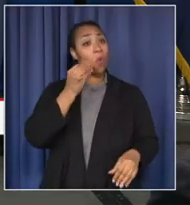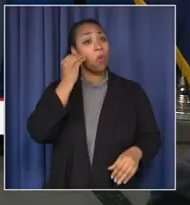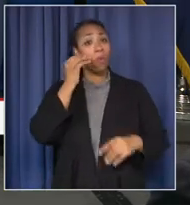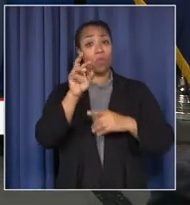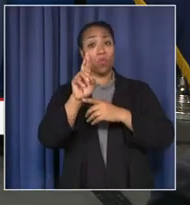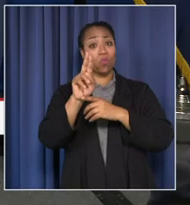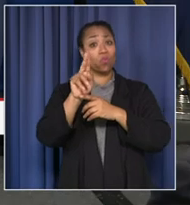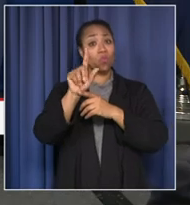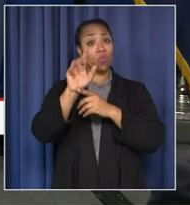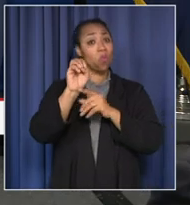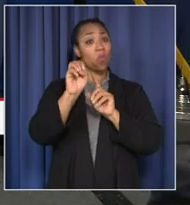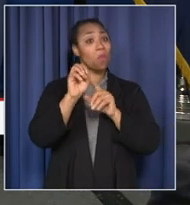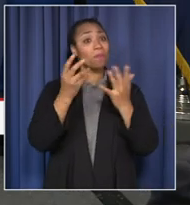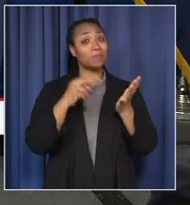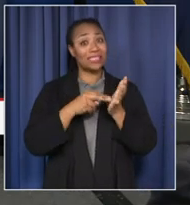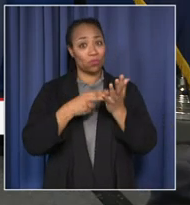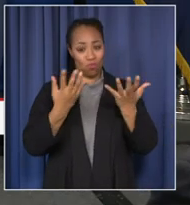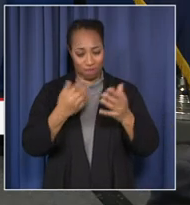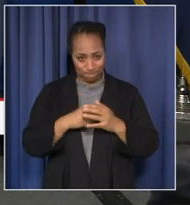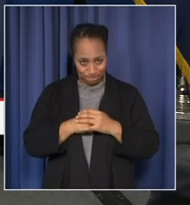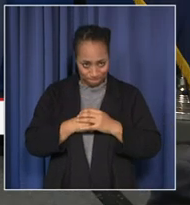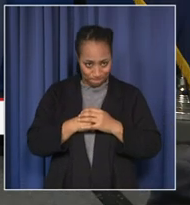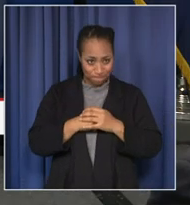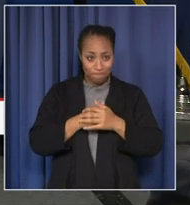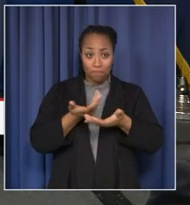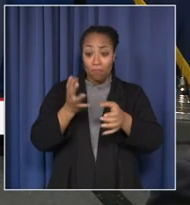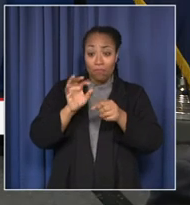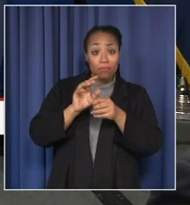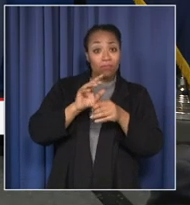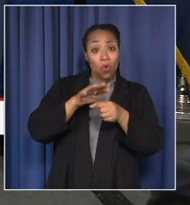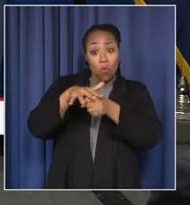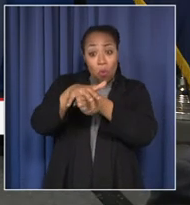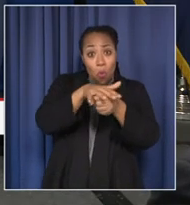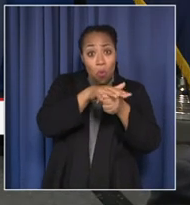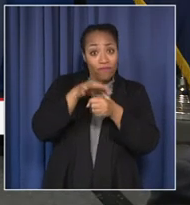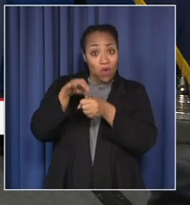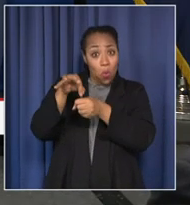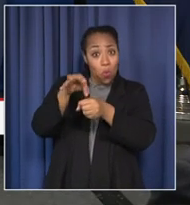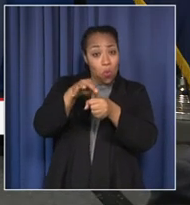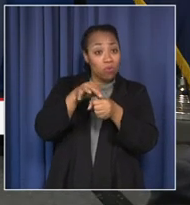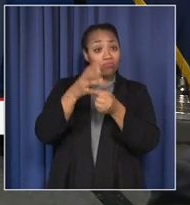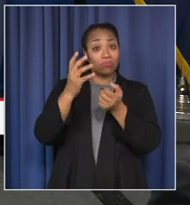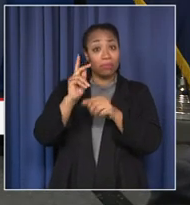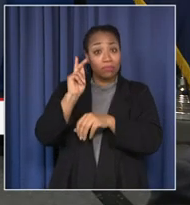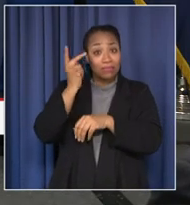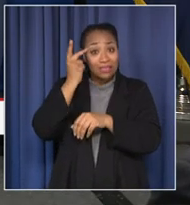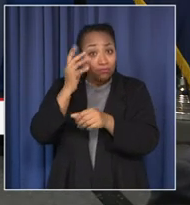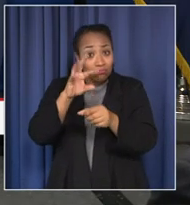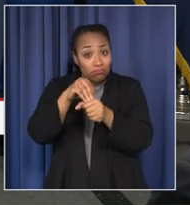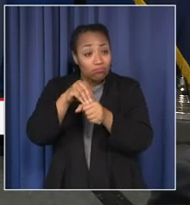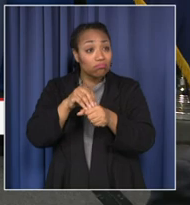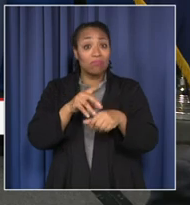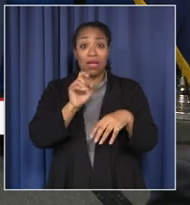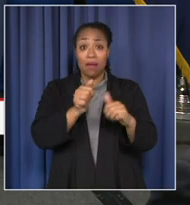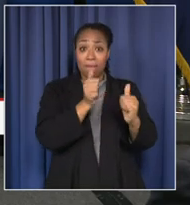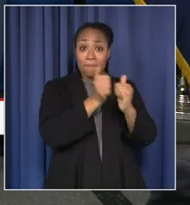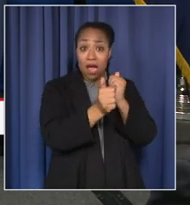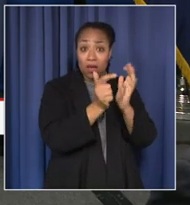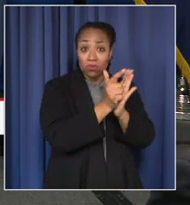our laws, we have our own budget, that's sometimes a misconception out there in the